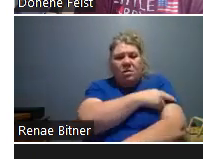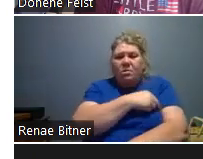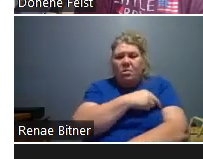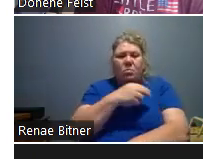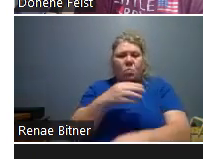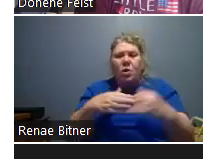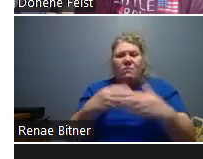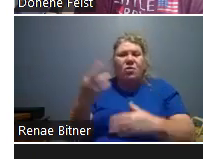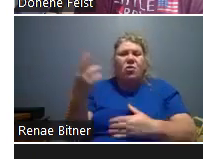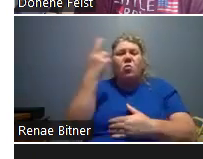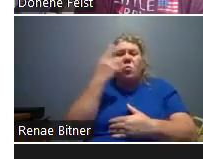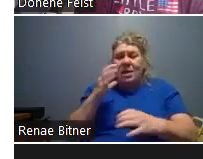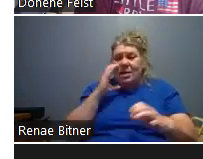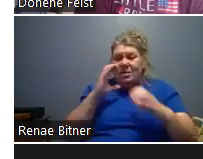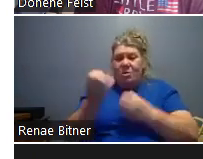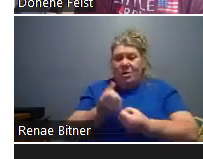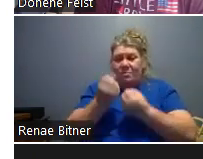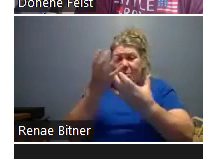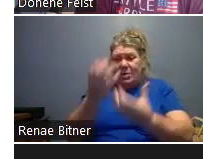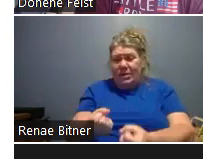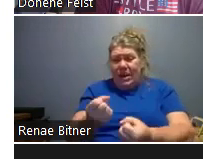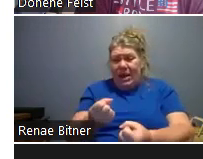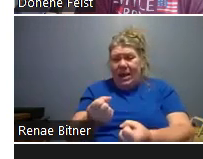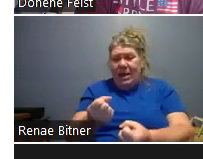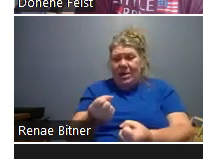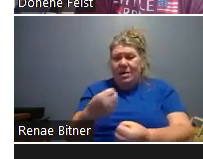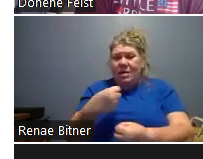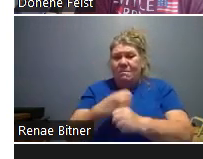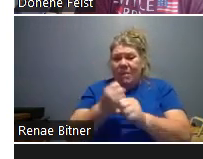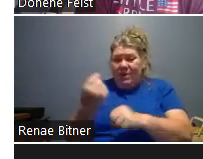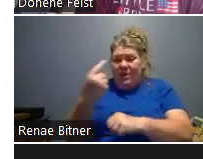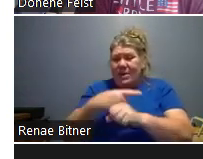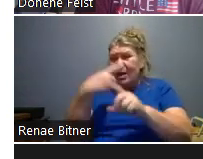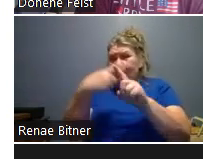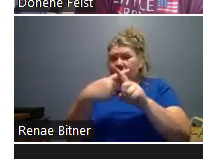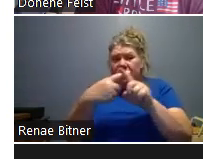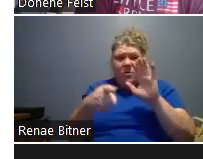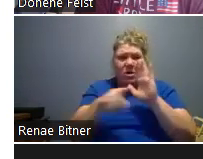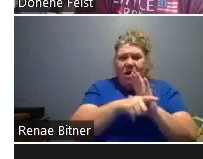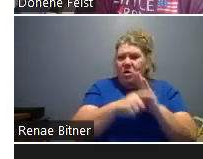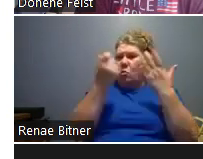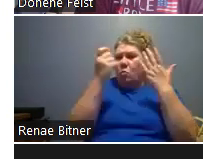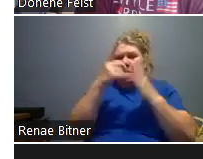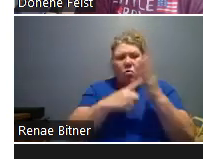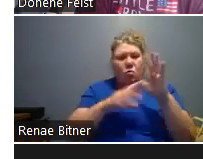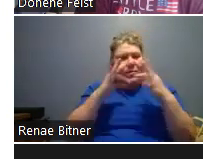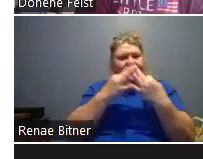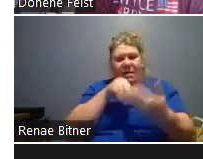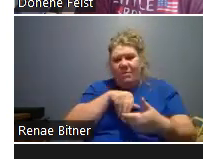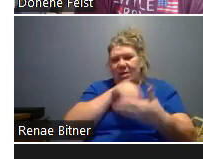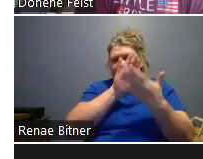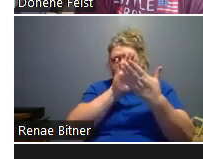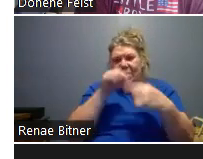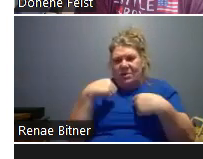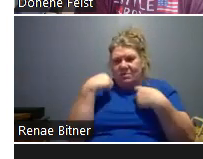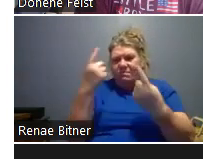Realize that the communication expressed can either make or break that day's encounter, because we don't know what that family has had to deal with